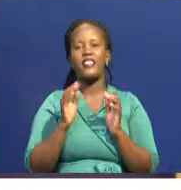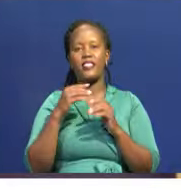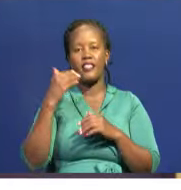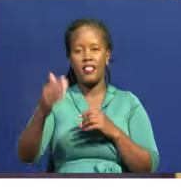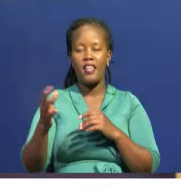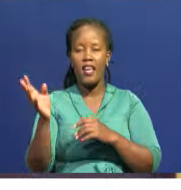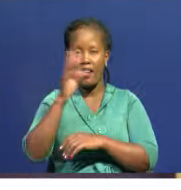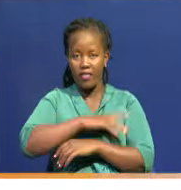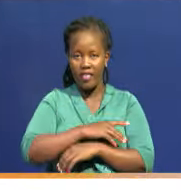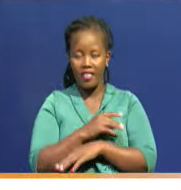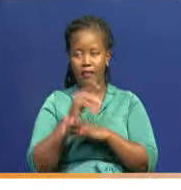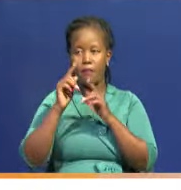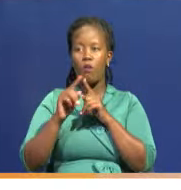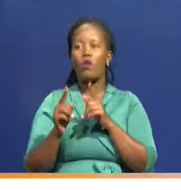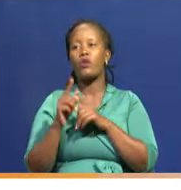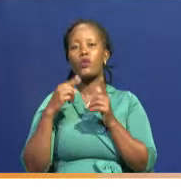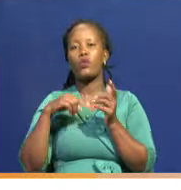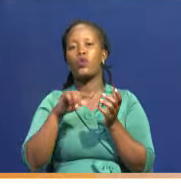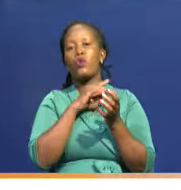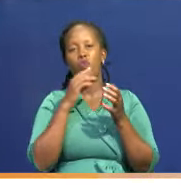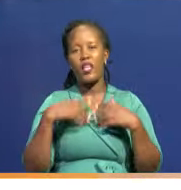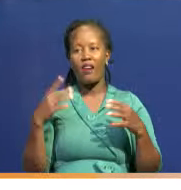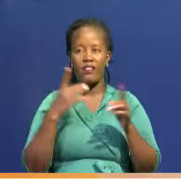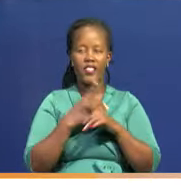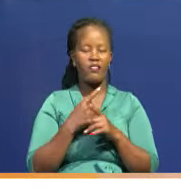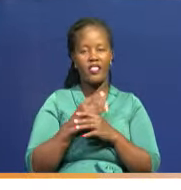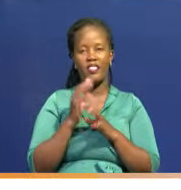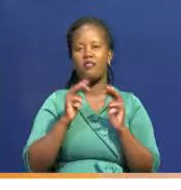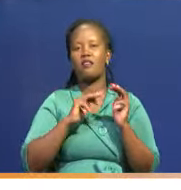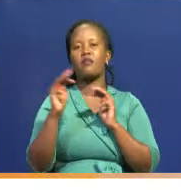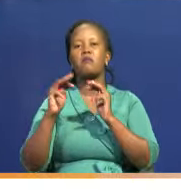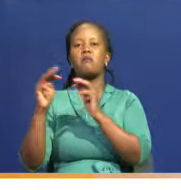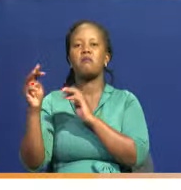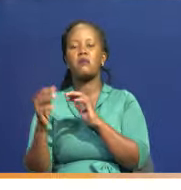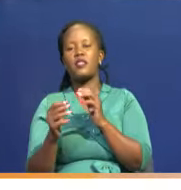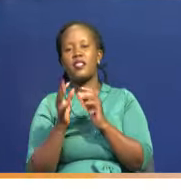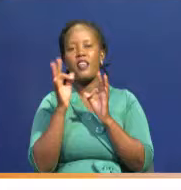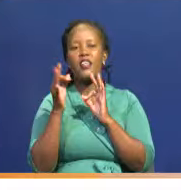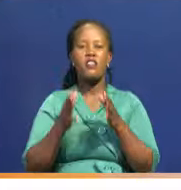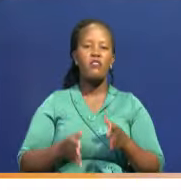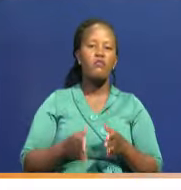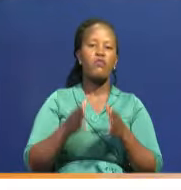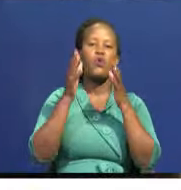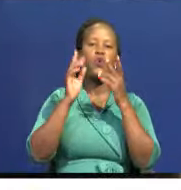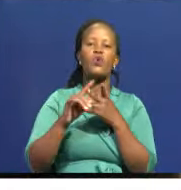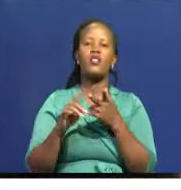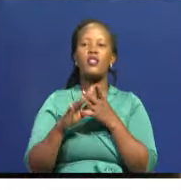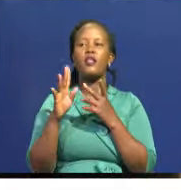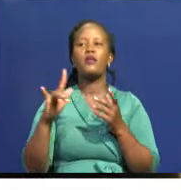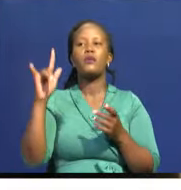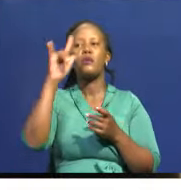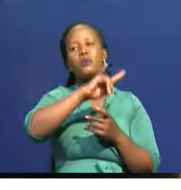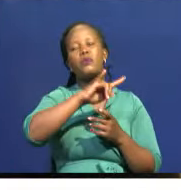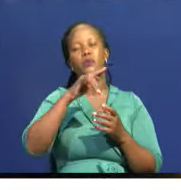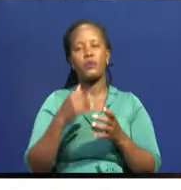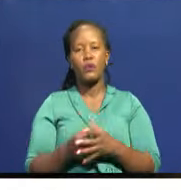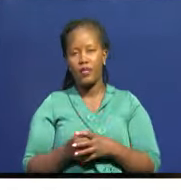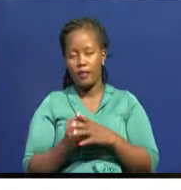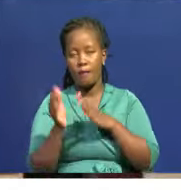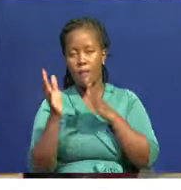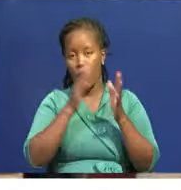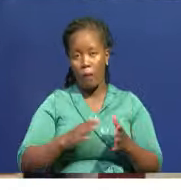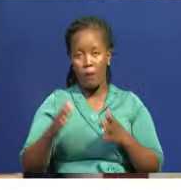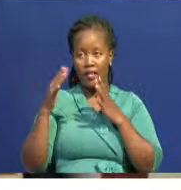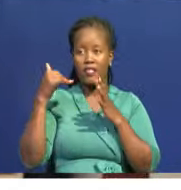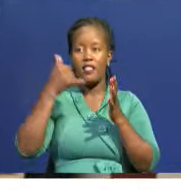lot of evacuations around the country, be it with the road, fixed airplane, helicopter. Mpango huo unajumuisha